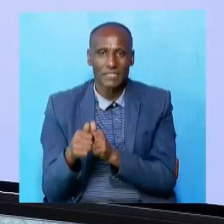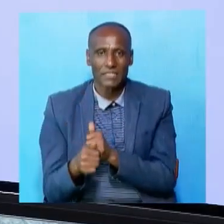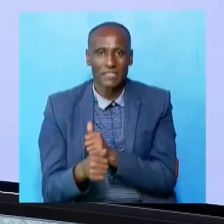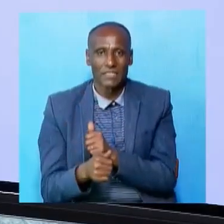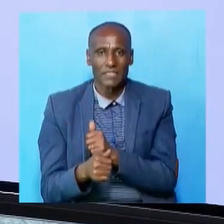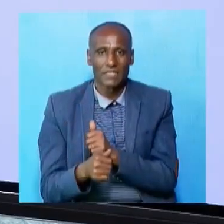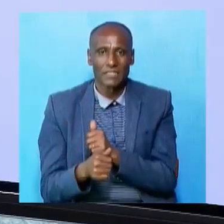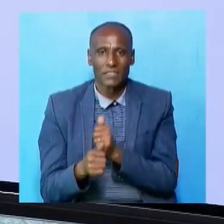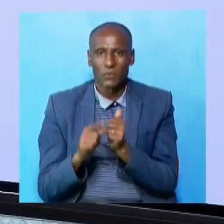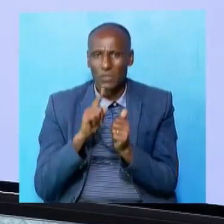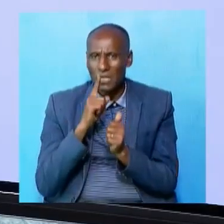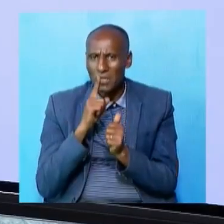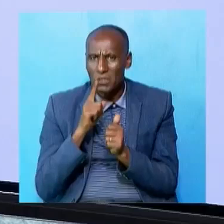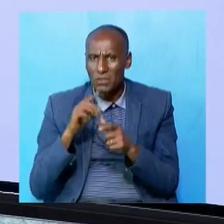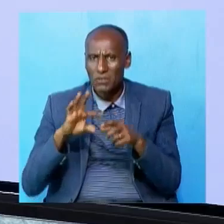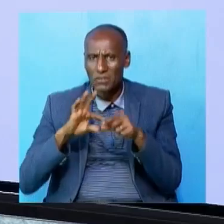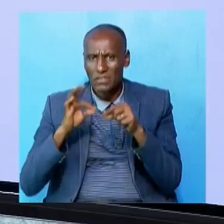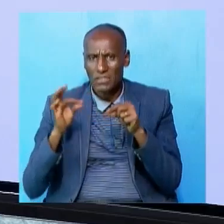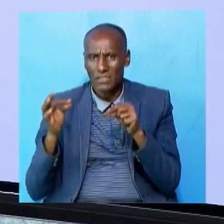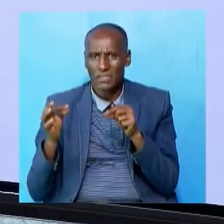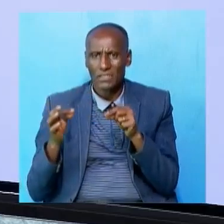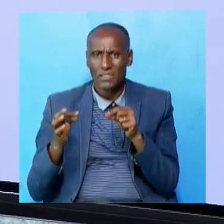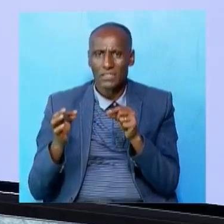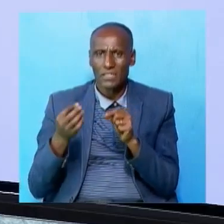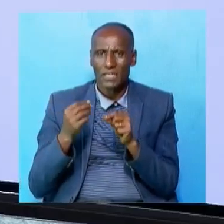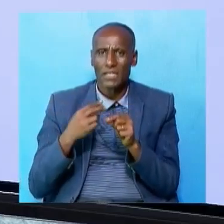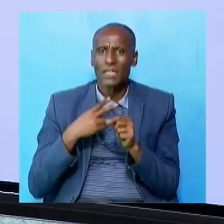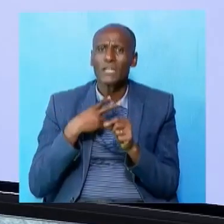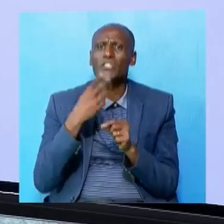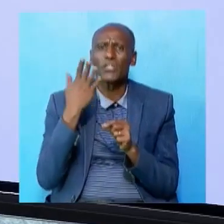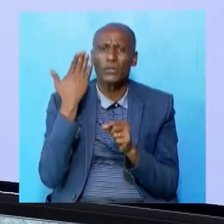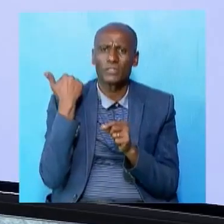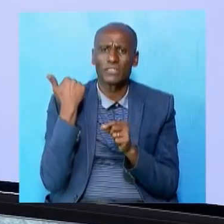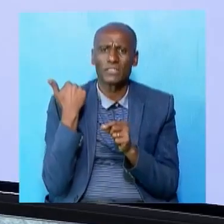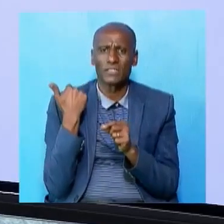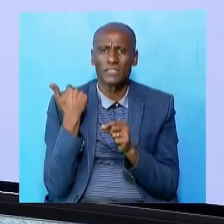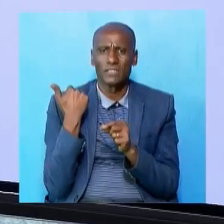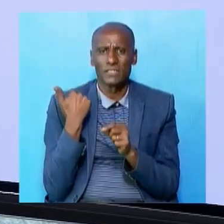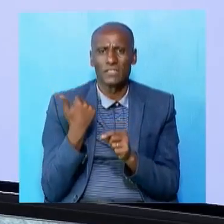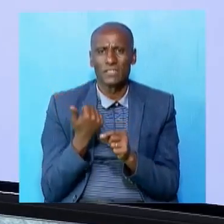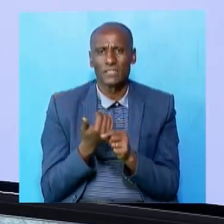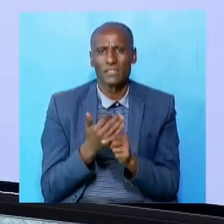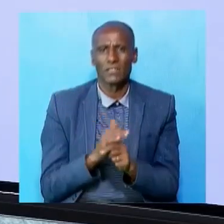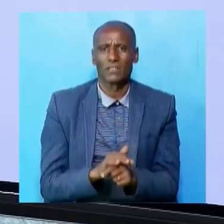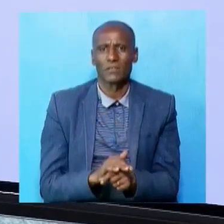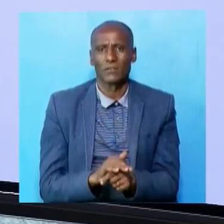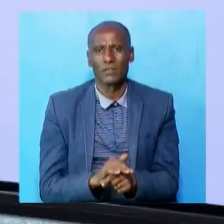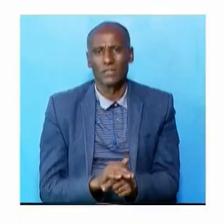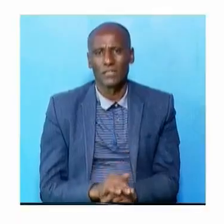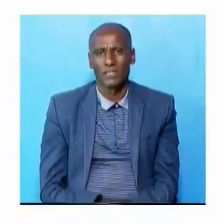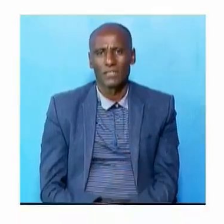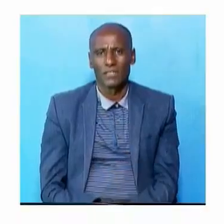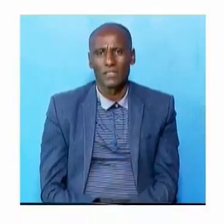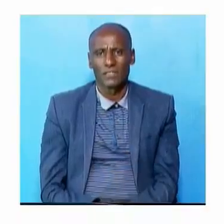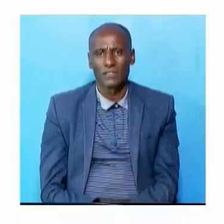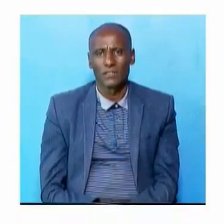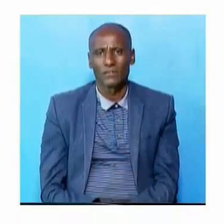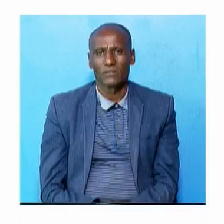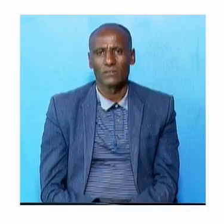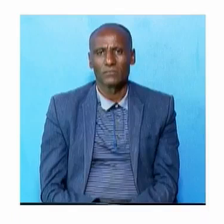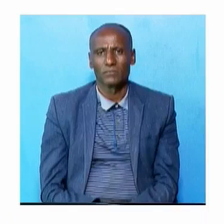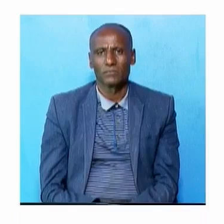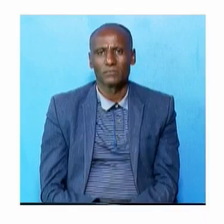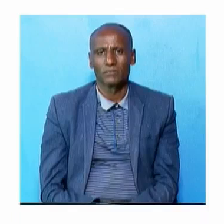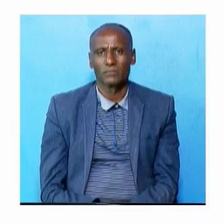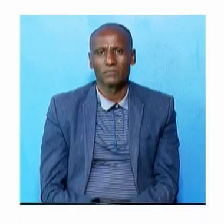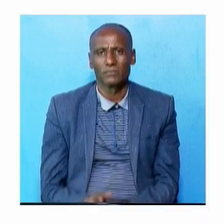of sentence do we have here? They shouted. What is the answer? Let me give you a few seconds.